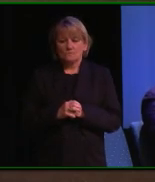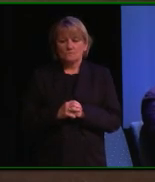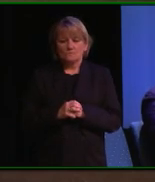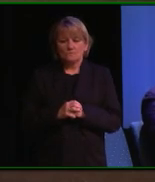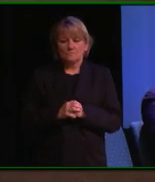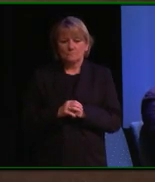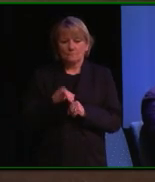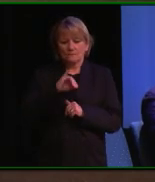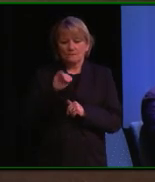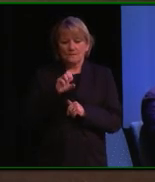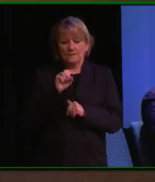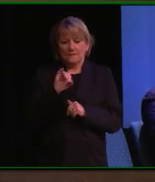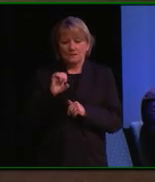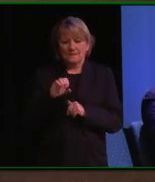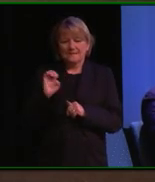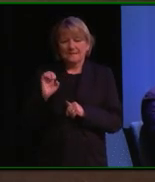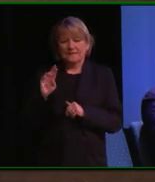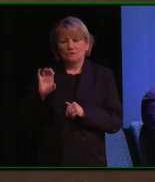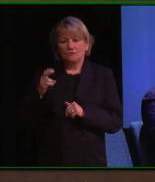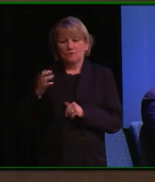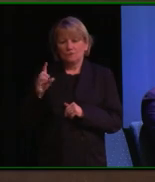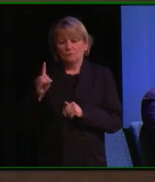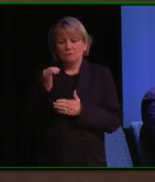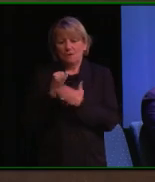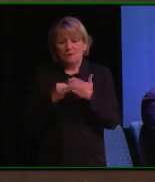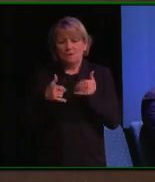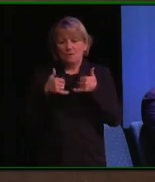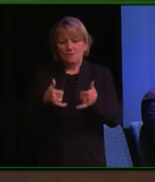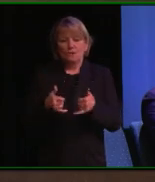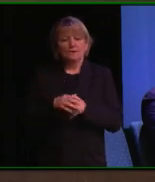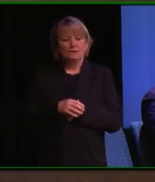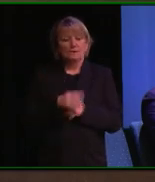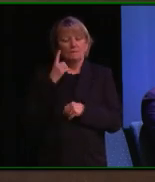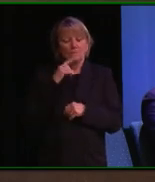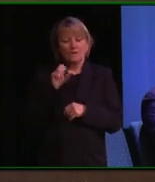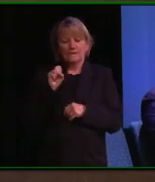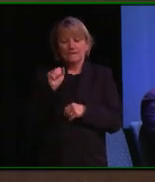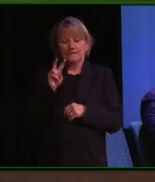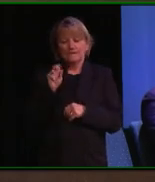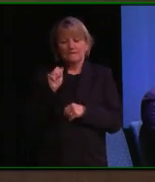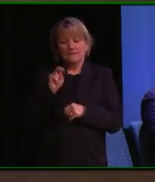The Jesse E. Richardson Art Award goes to Savannah Bankert.